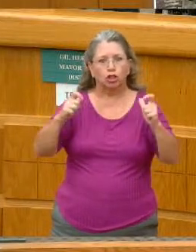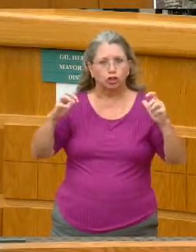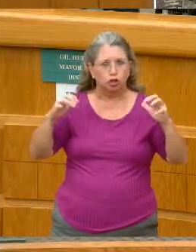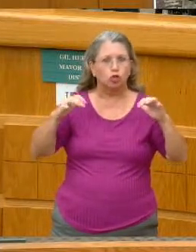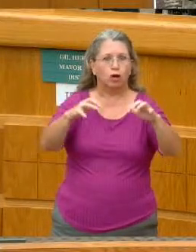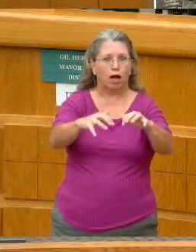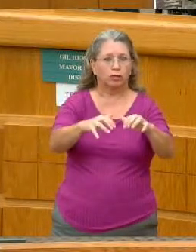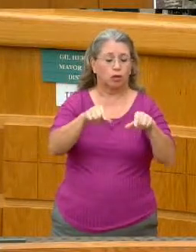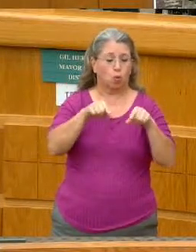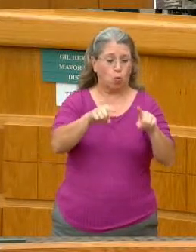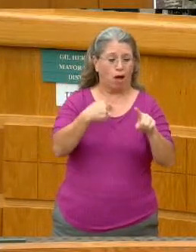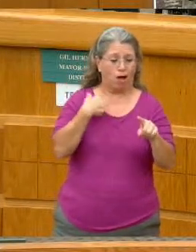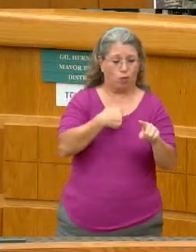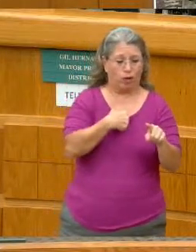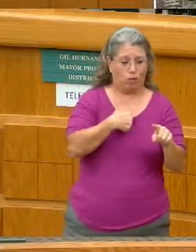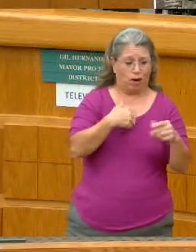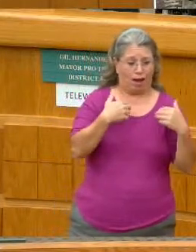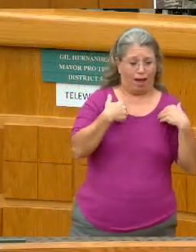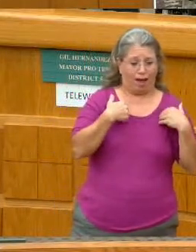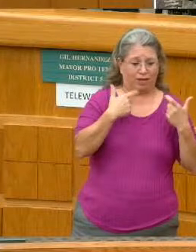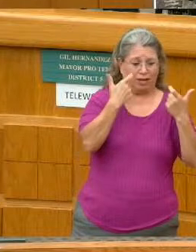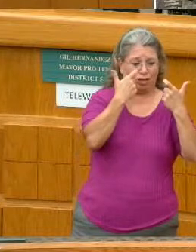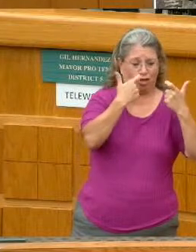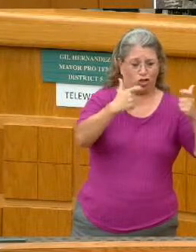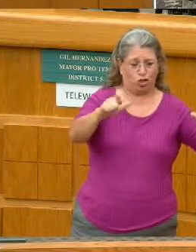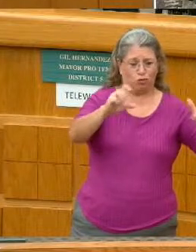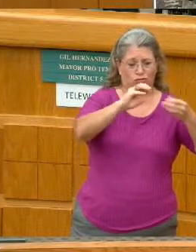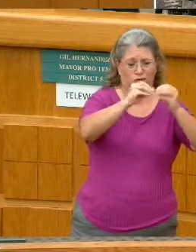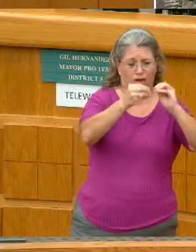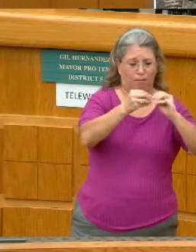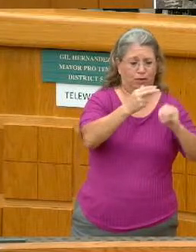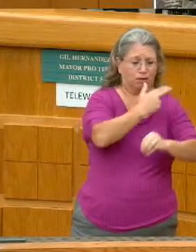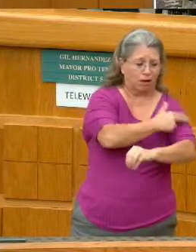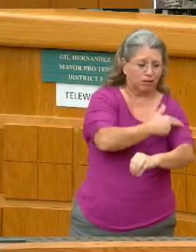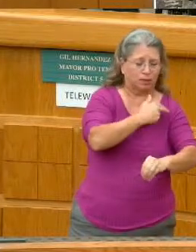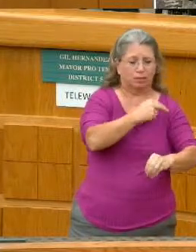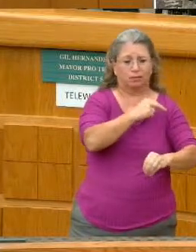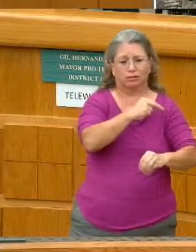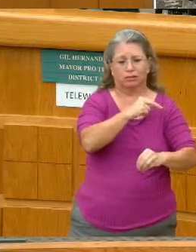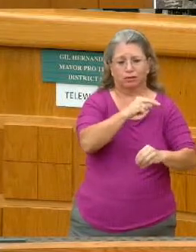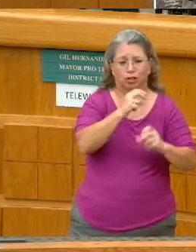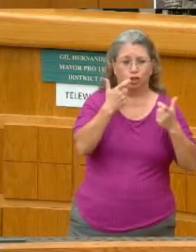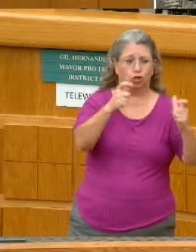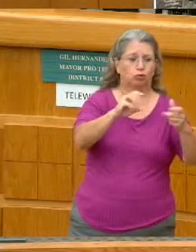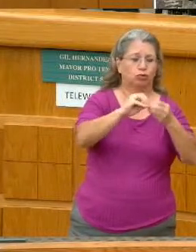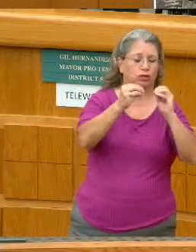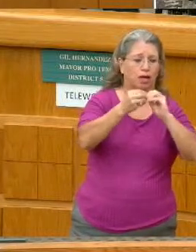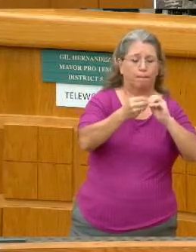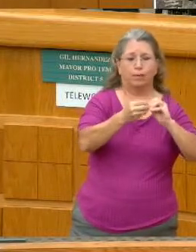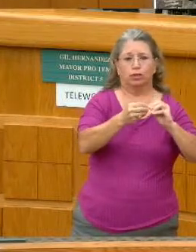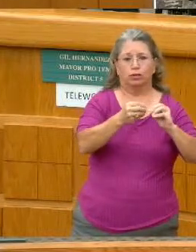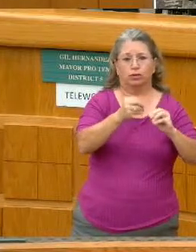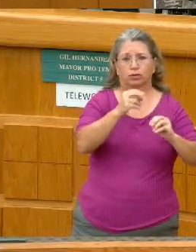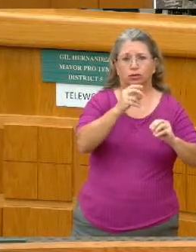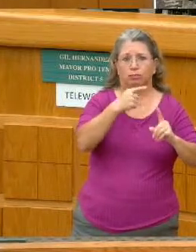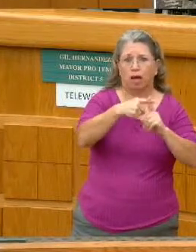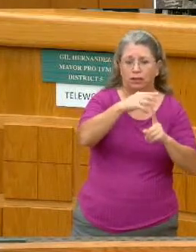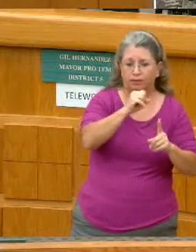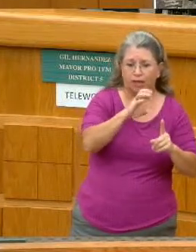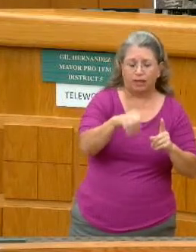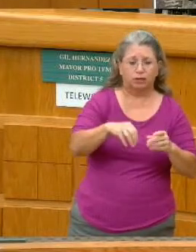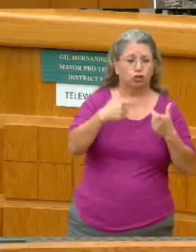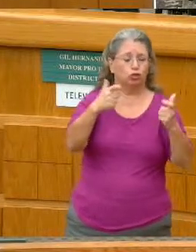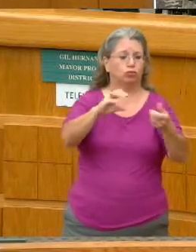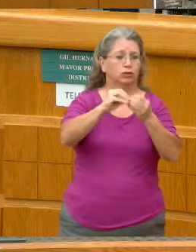in infections, hospitalizations, and deaths. And it doesn't matter whether you agree or